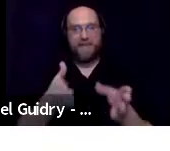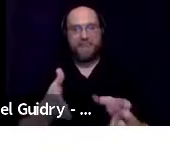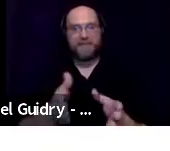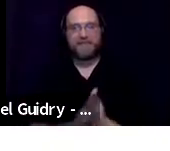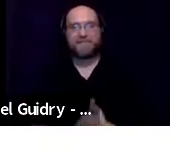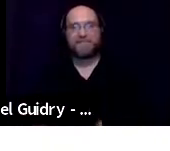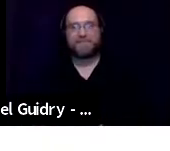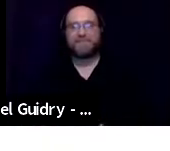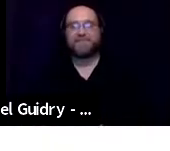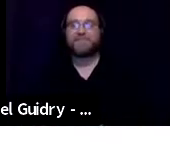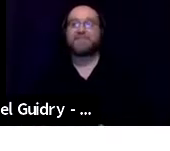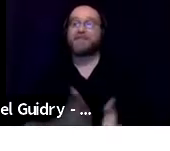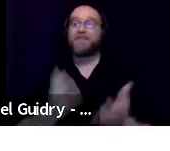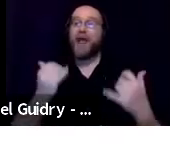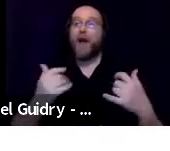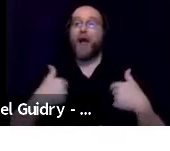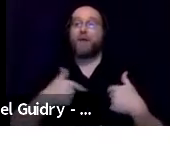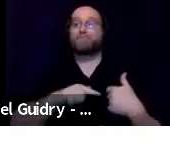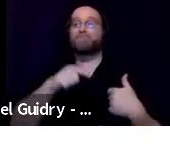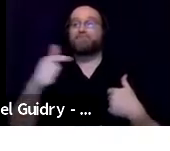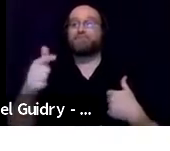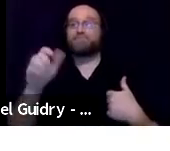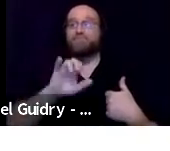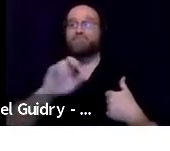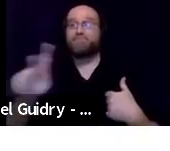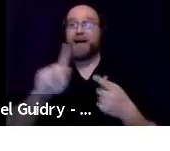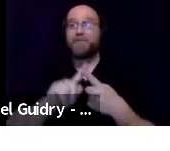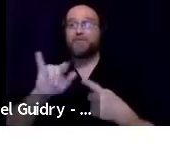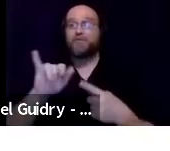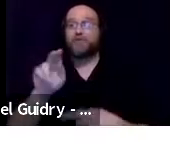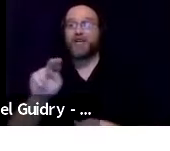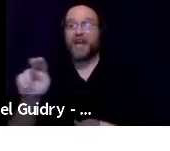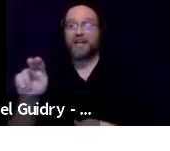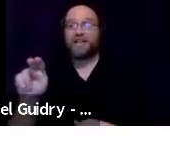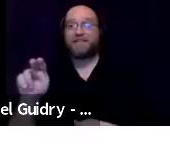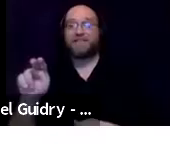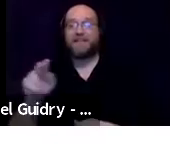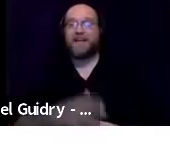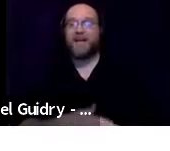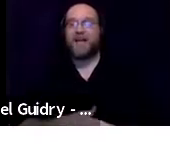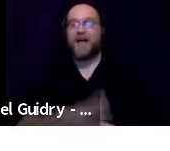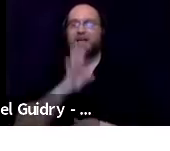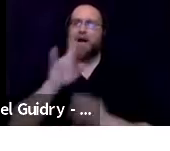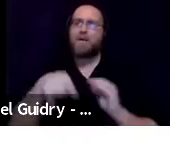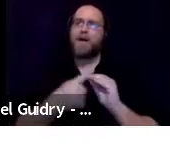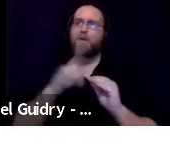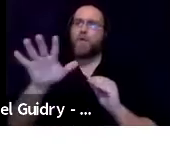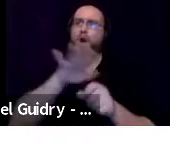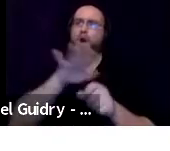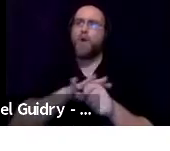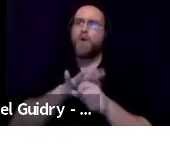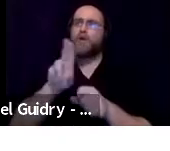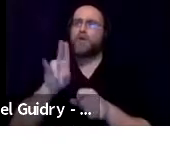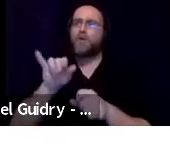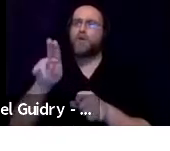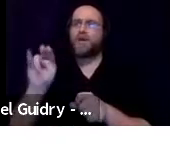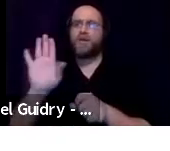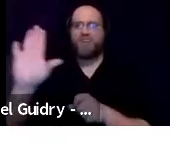it back to Jen to talk a little bit about what the role of your local union is in all of this.